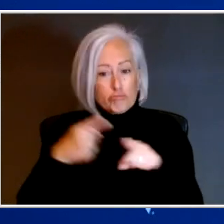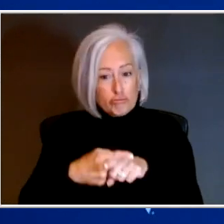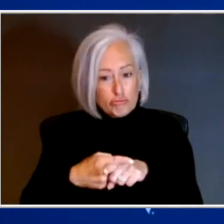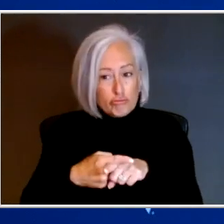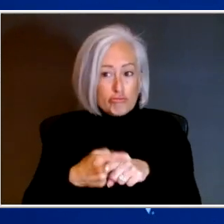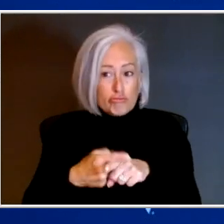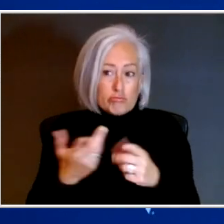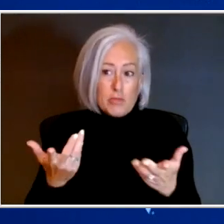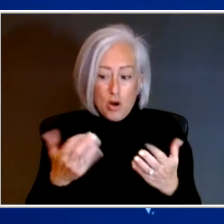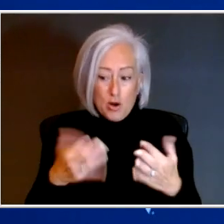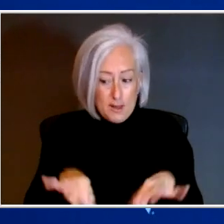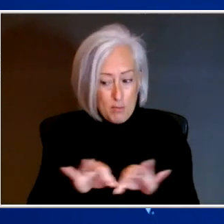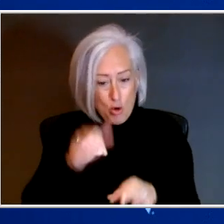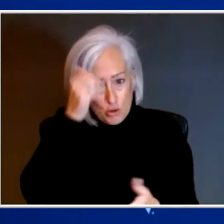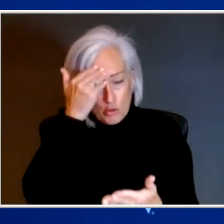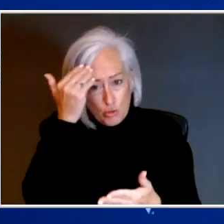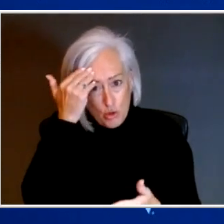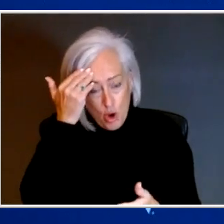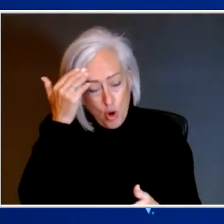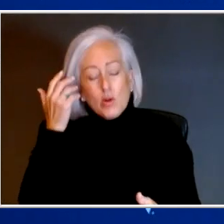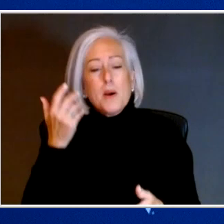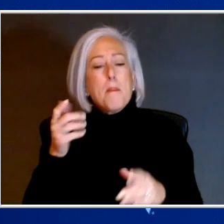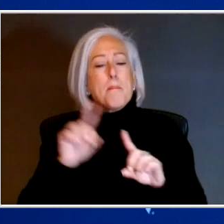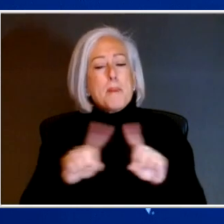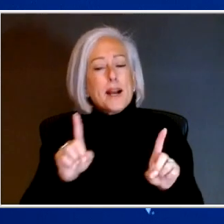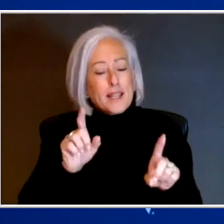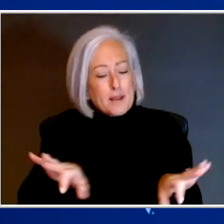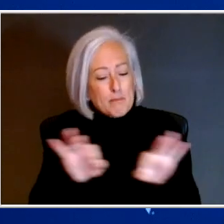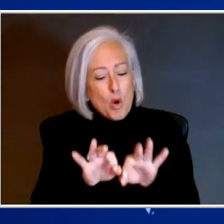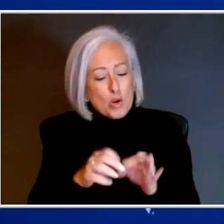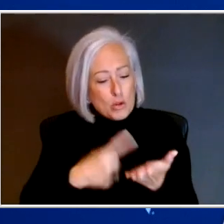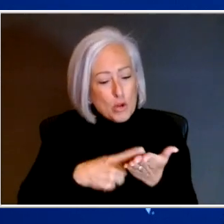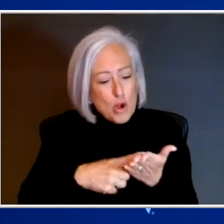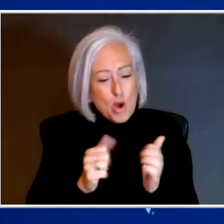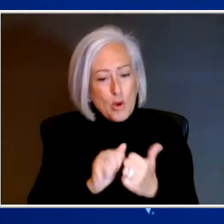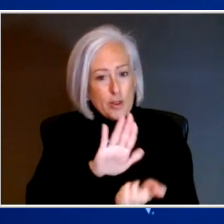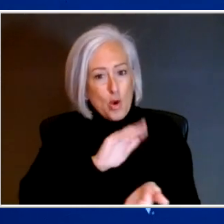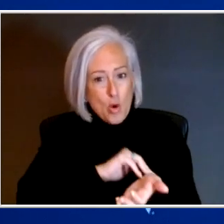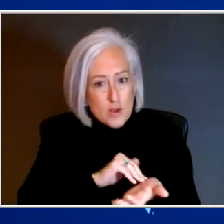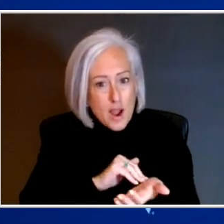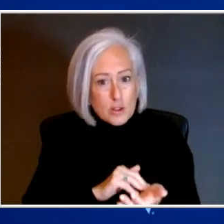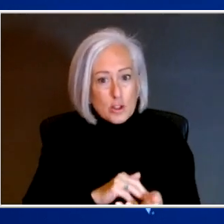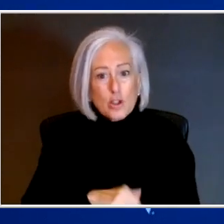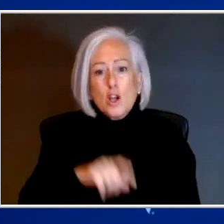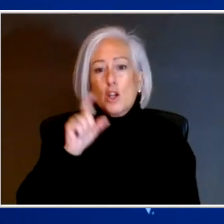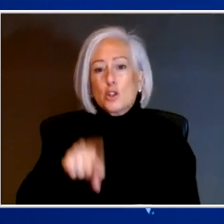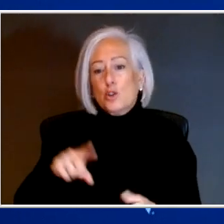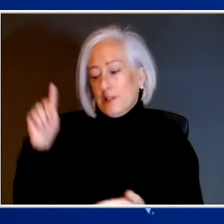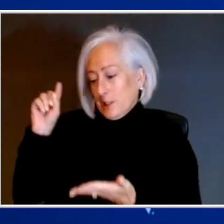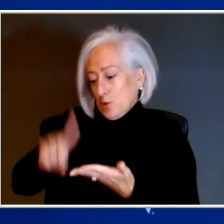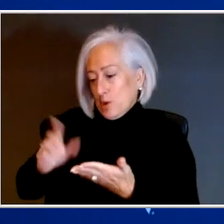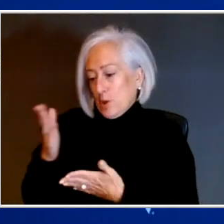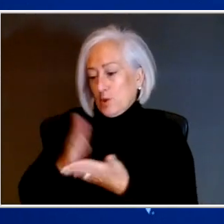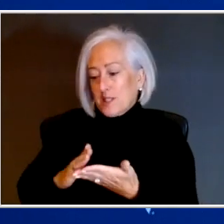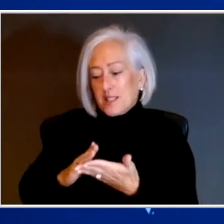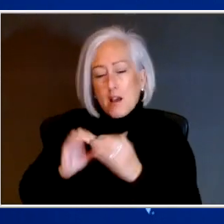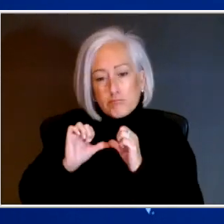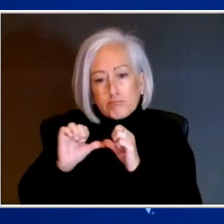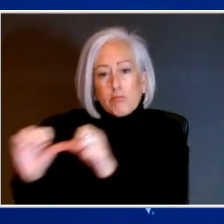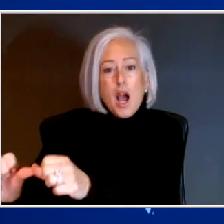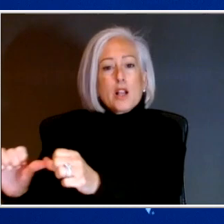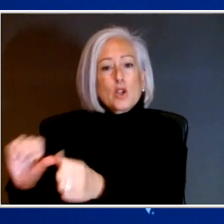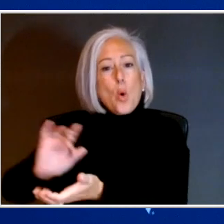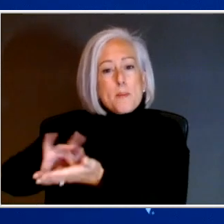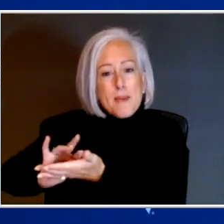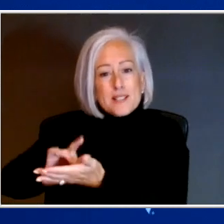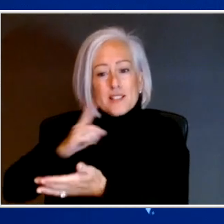make sure you're talking with your medical team or your pharmacist. Do you need to cut back on some of your chronic drugs for just a few days, or do you need to